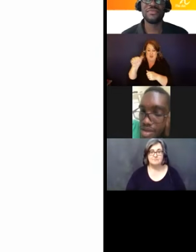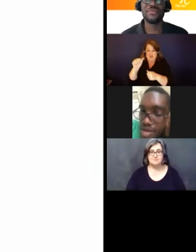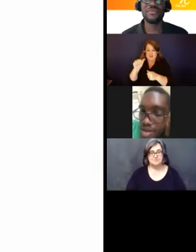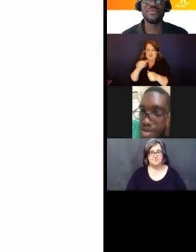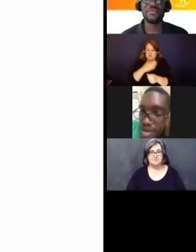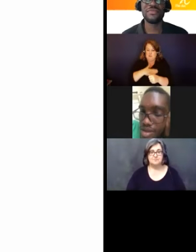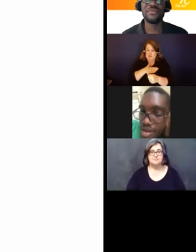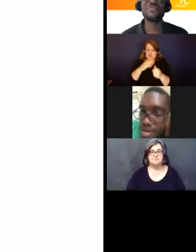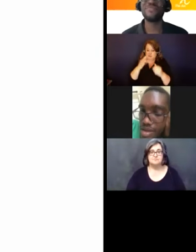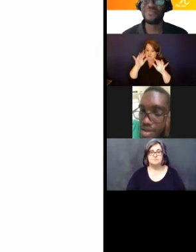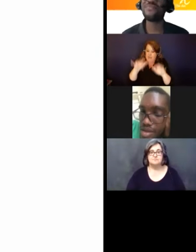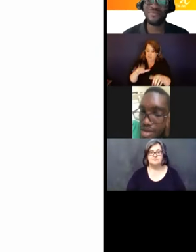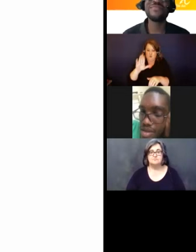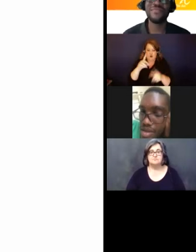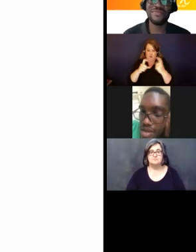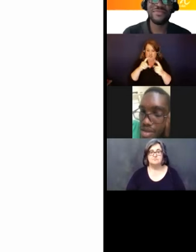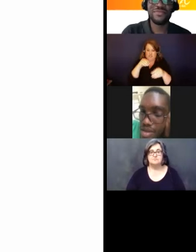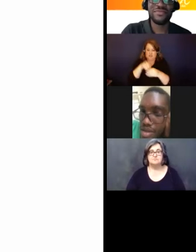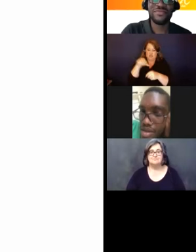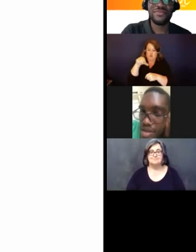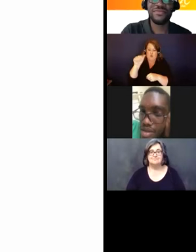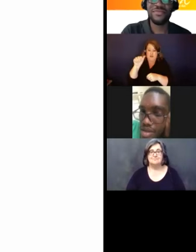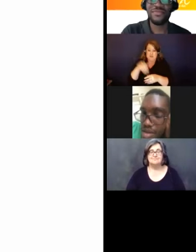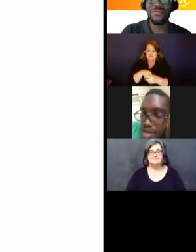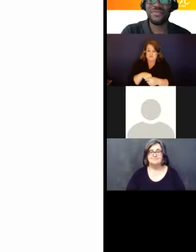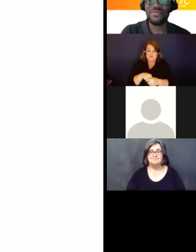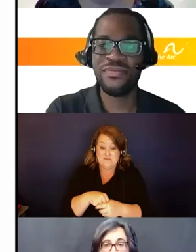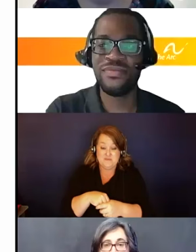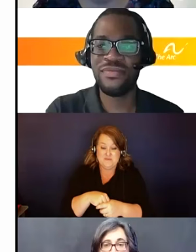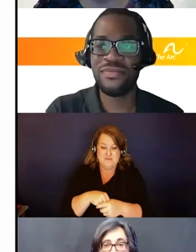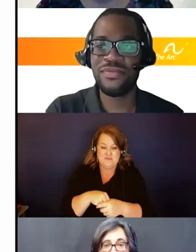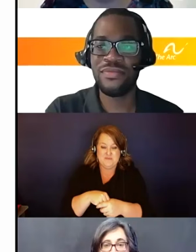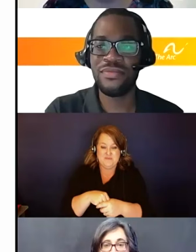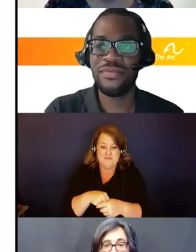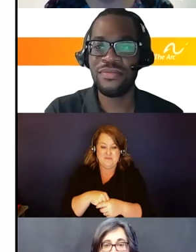keep typing those questions into the Q&A box.